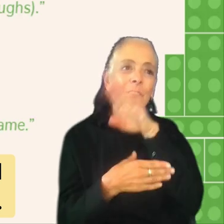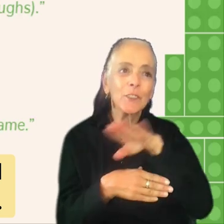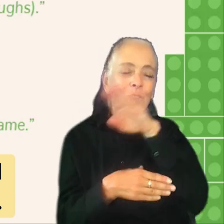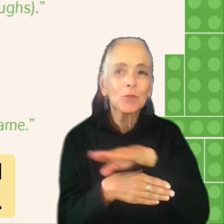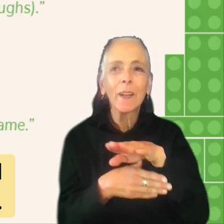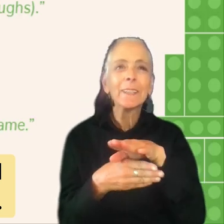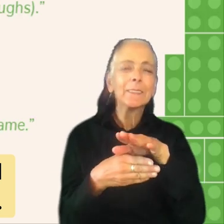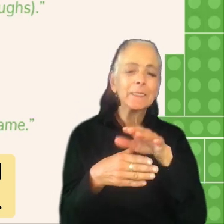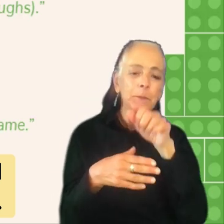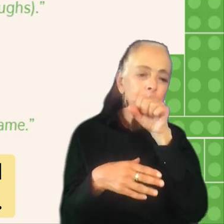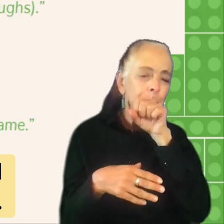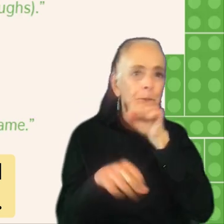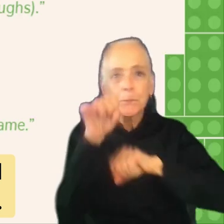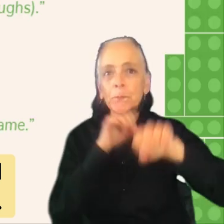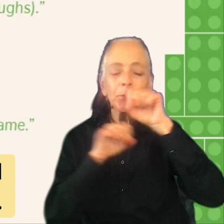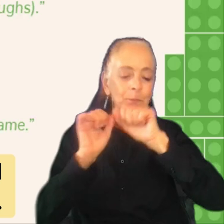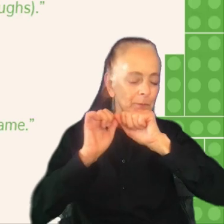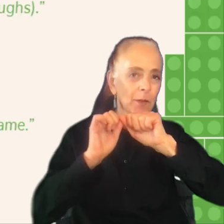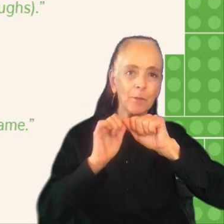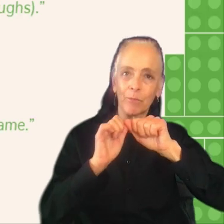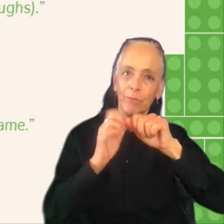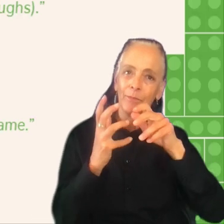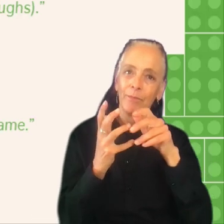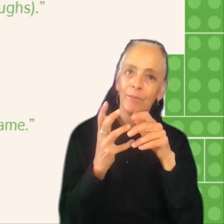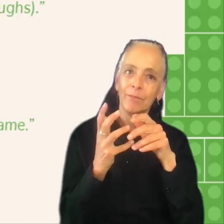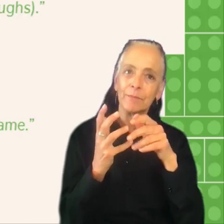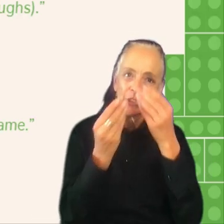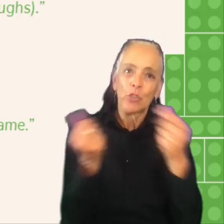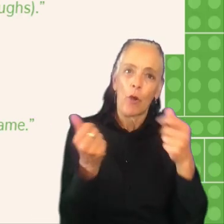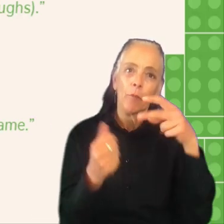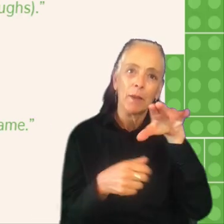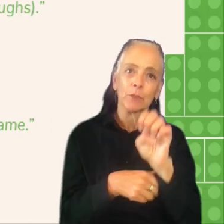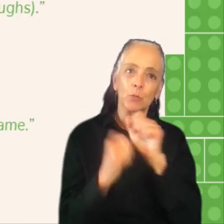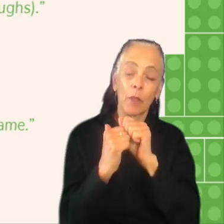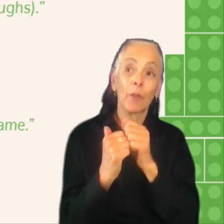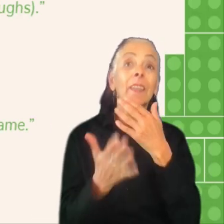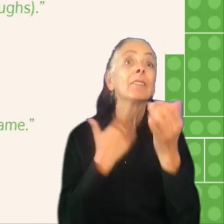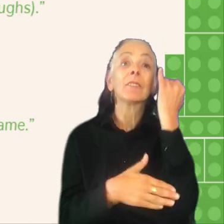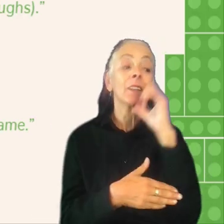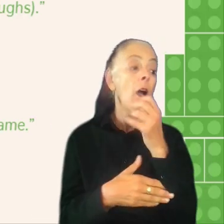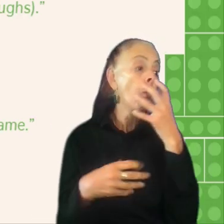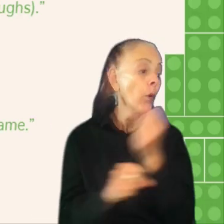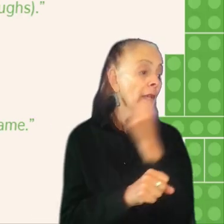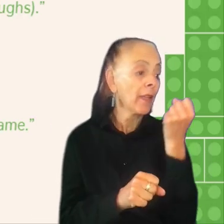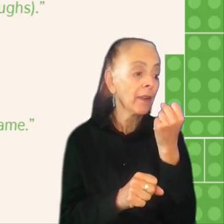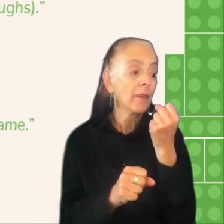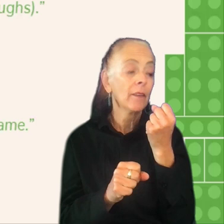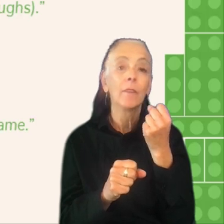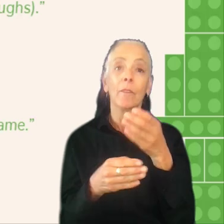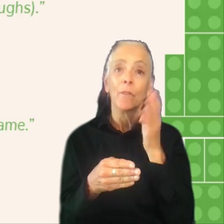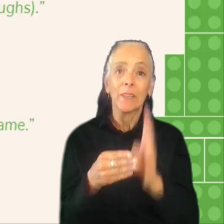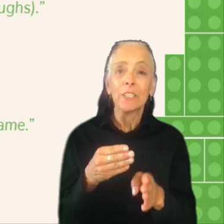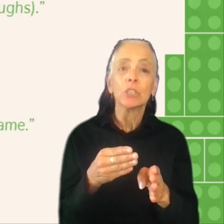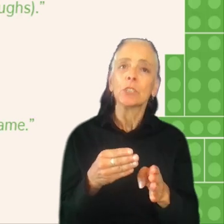that frustration and they could persist and solve the puzzle together. And also, even if they didn't end up winning or finishing the raid, they